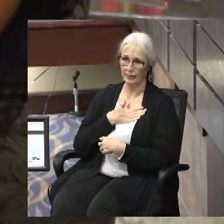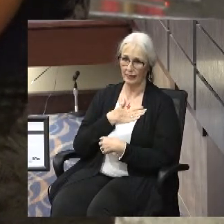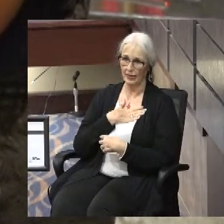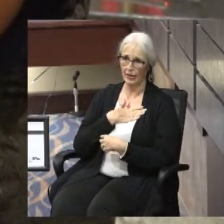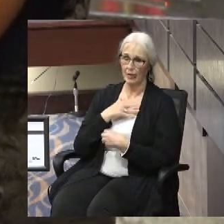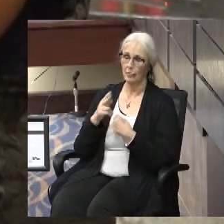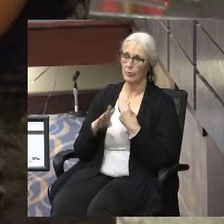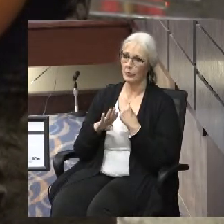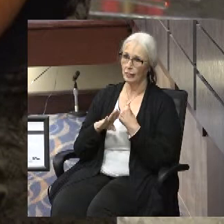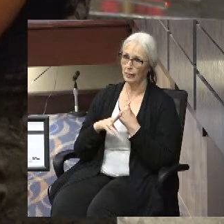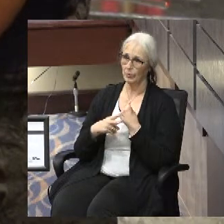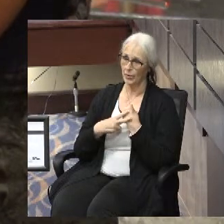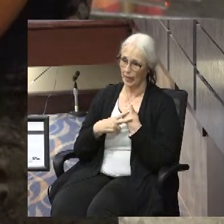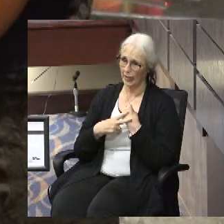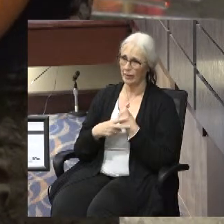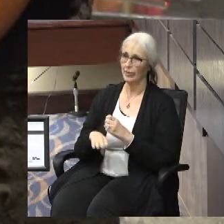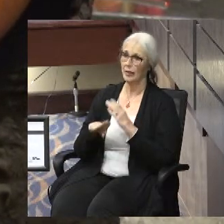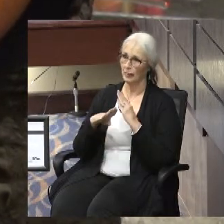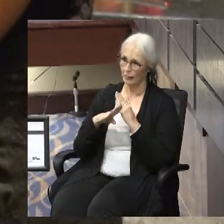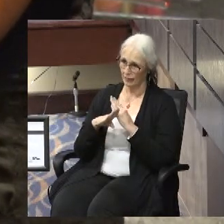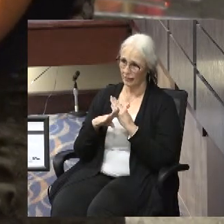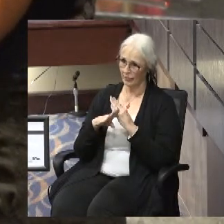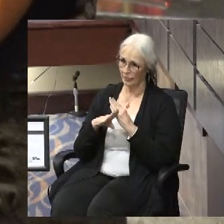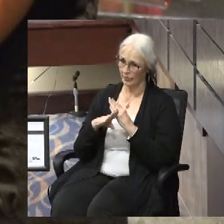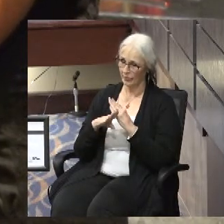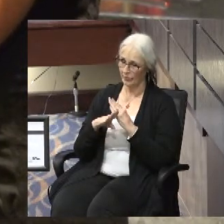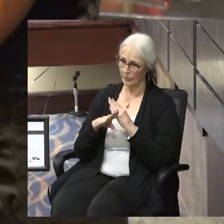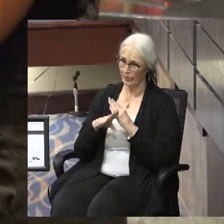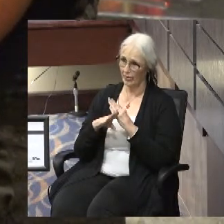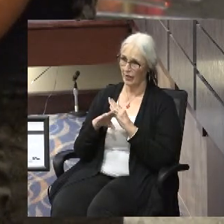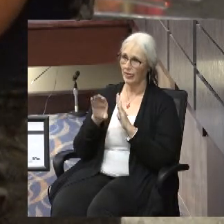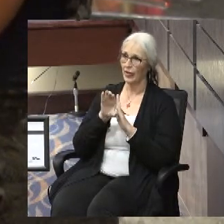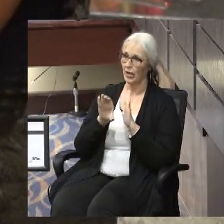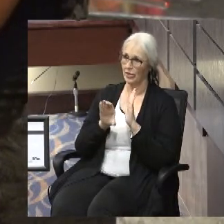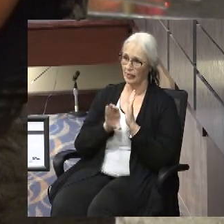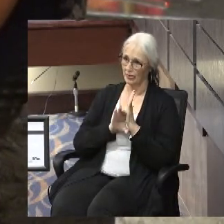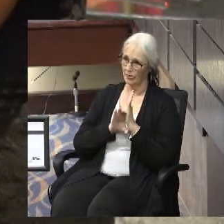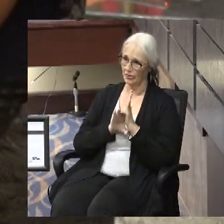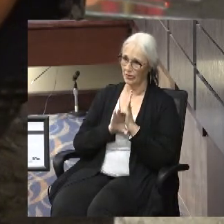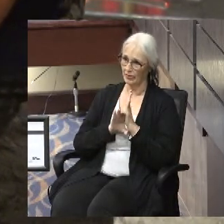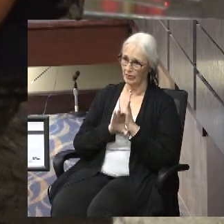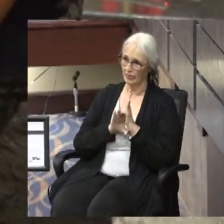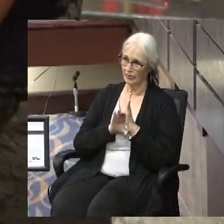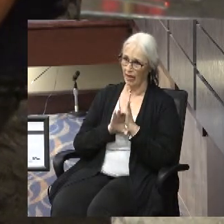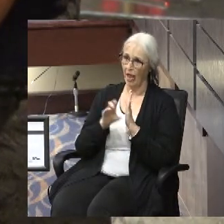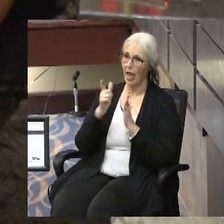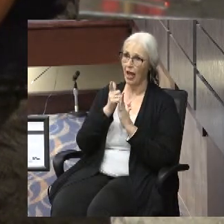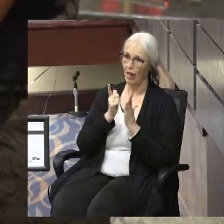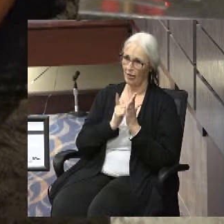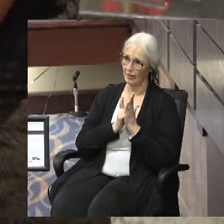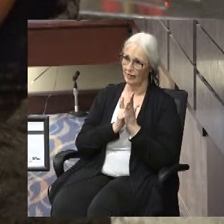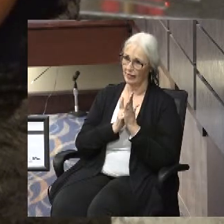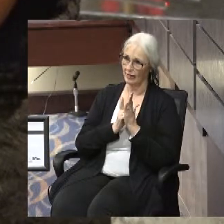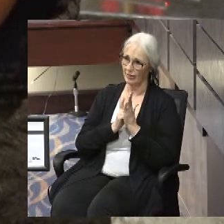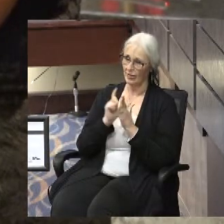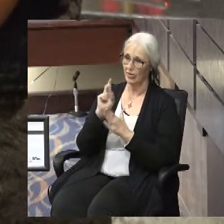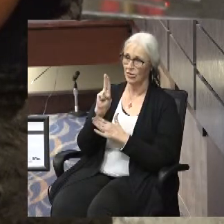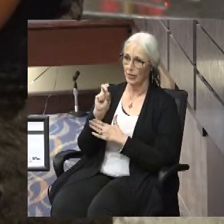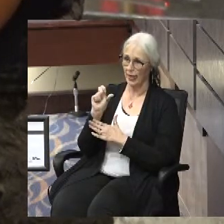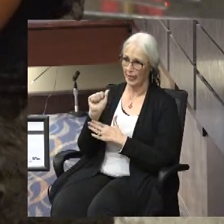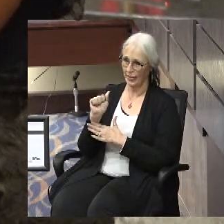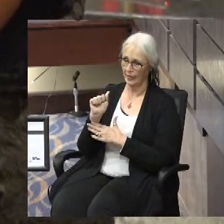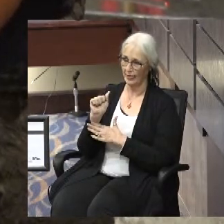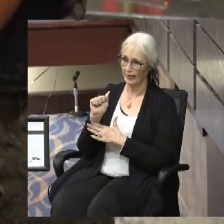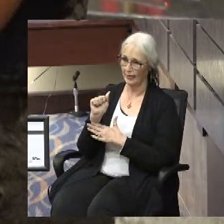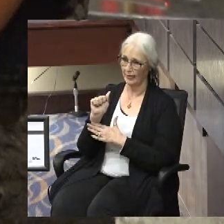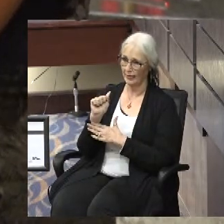preserve, preserve, protect, protect, and defend and defend the Constitution the Constitution and laws and laws of the United States of the